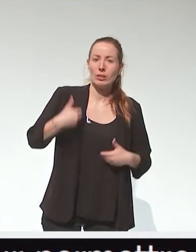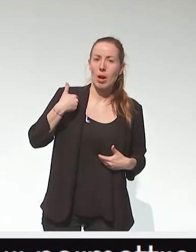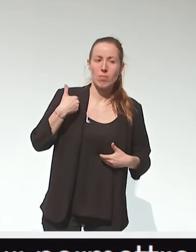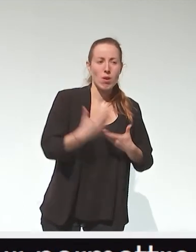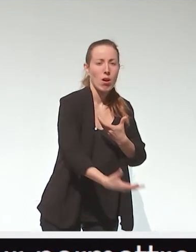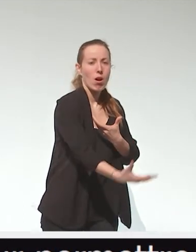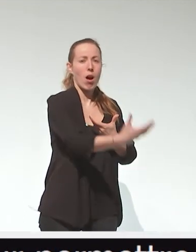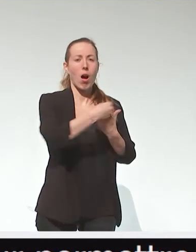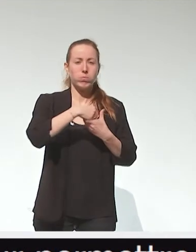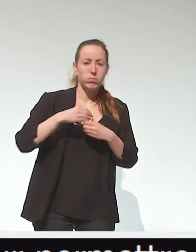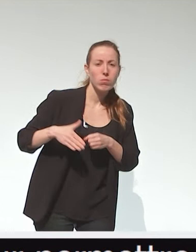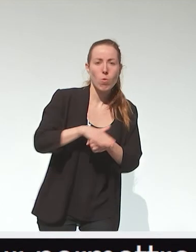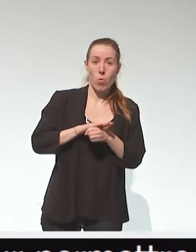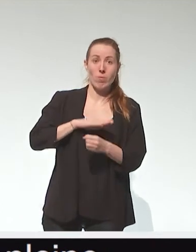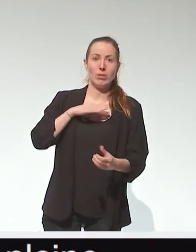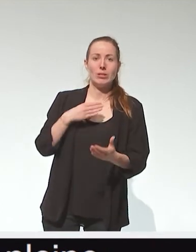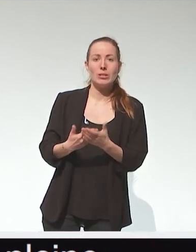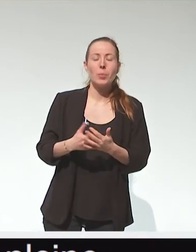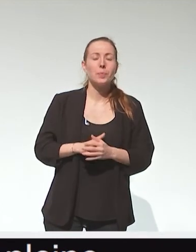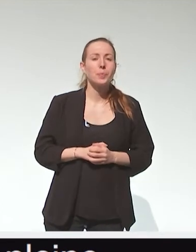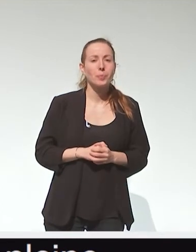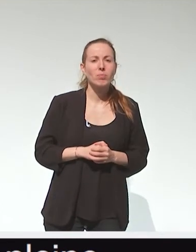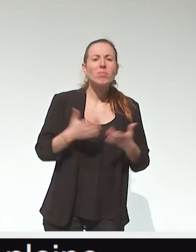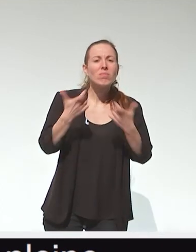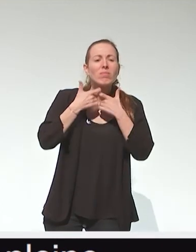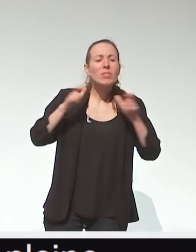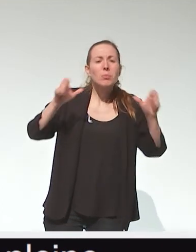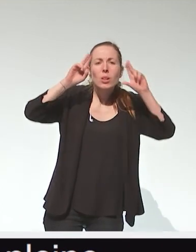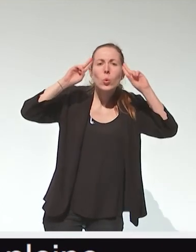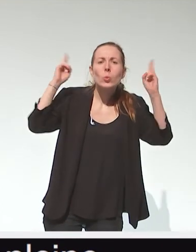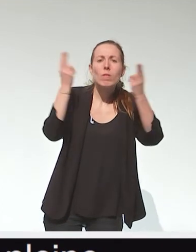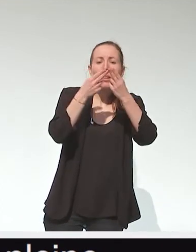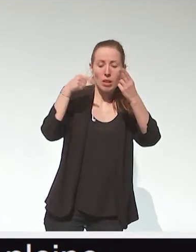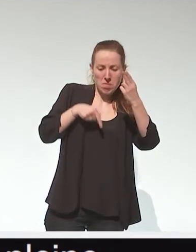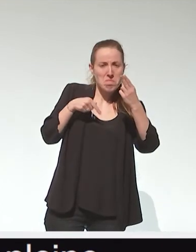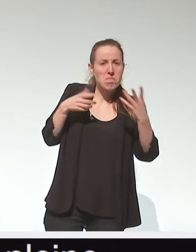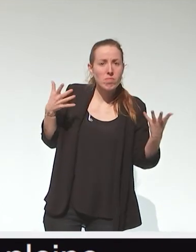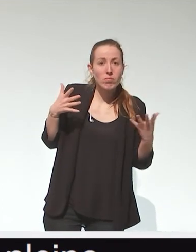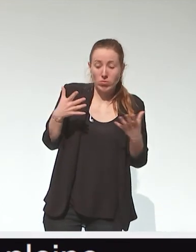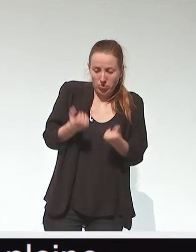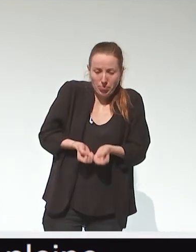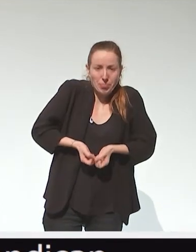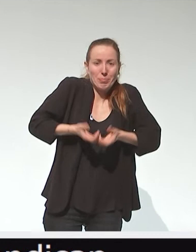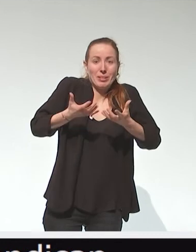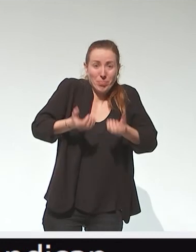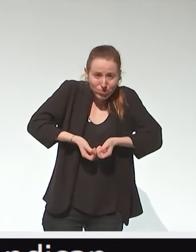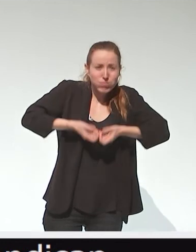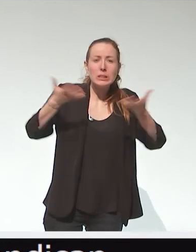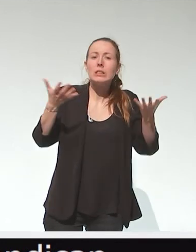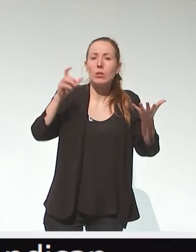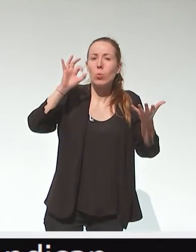fully participate in society. So universal accessibility is something that we need to develop